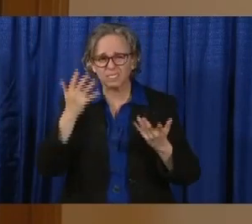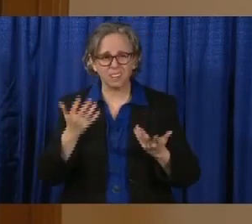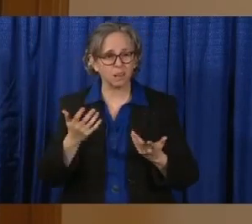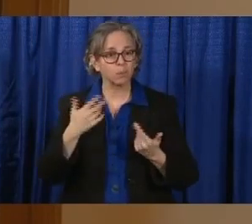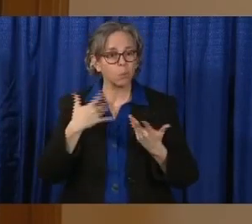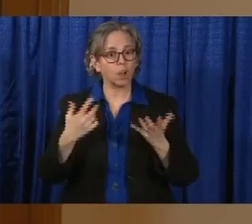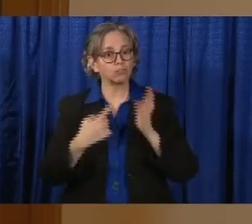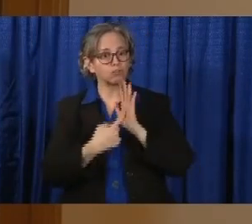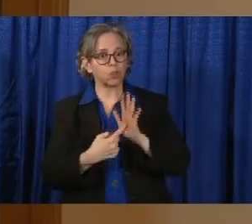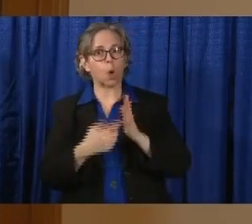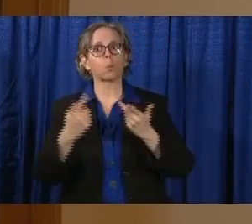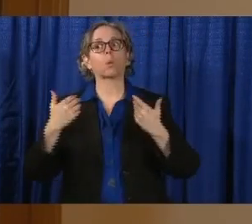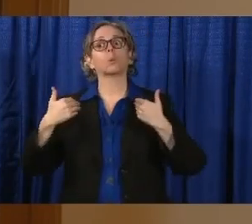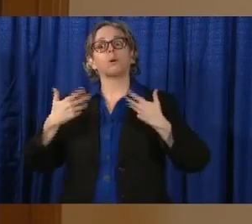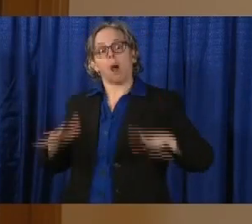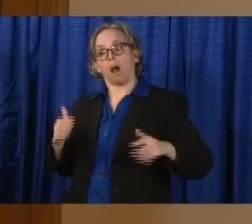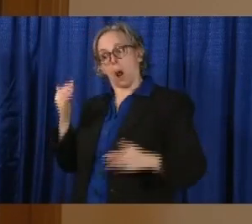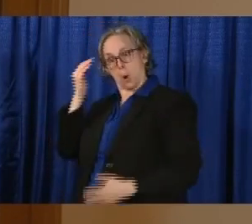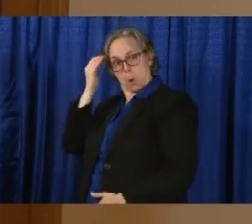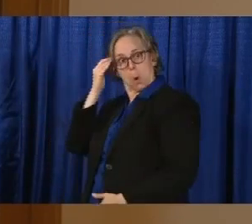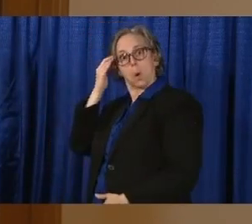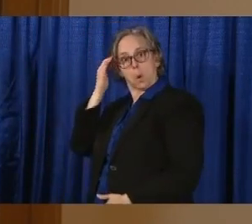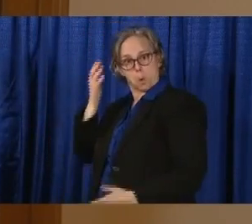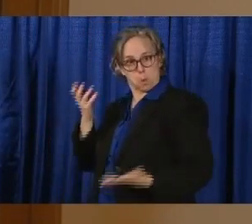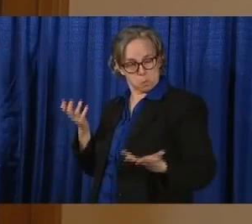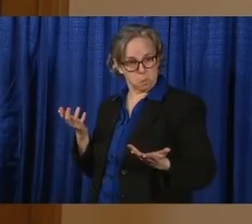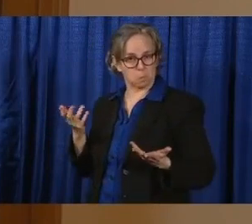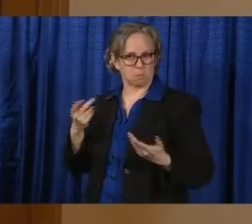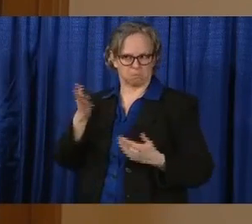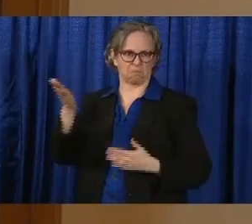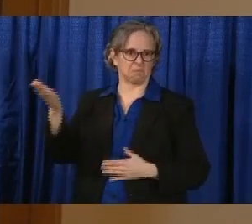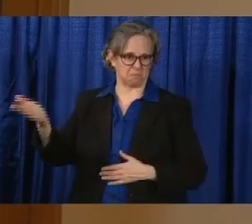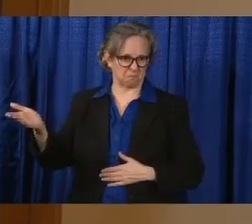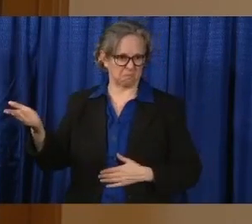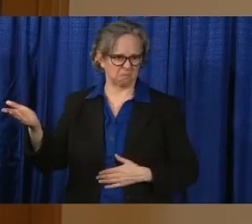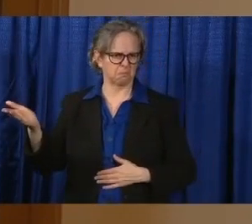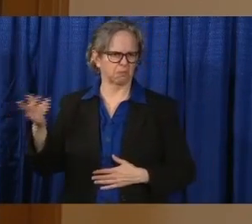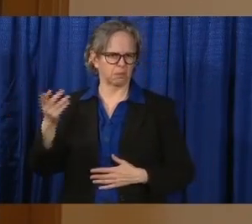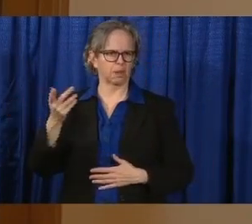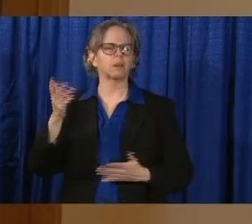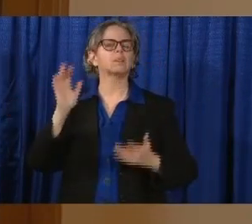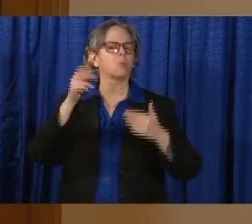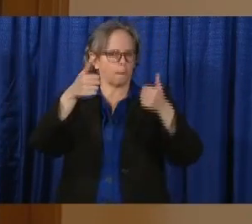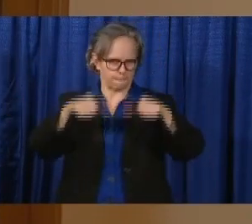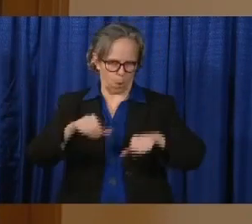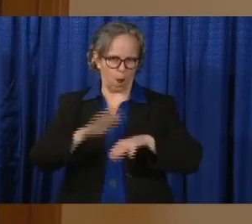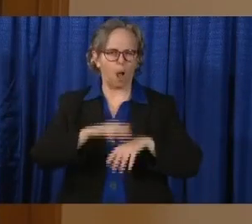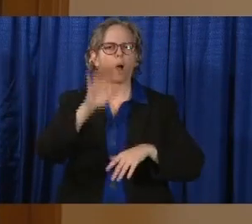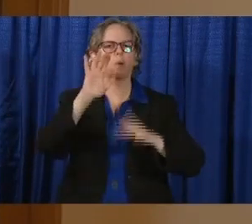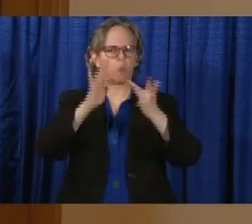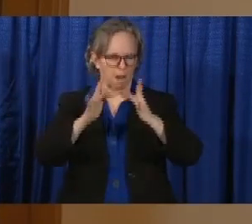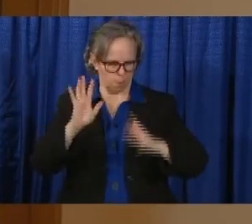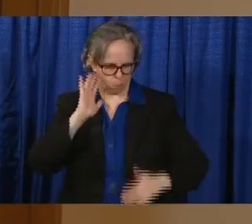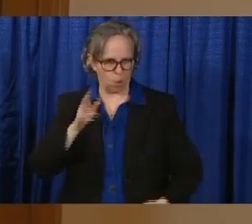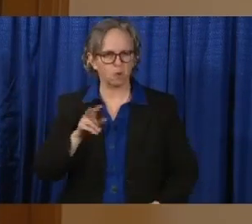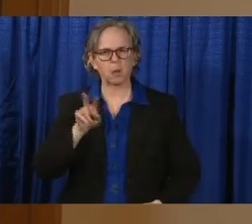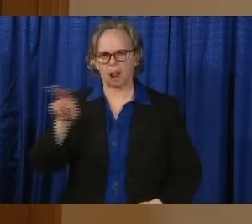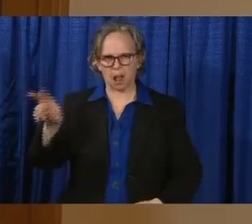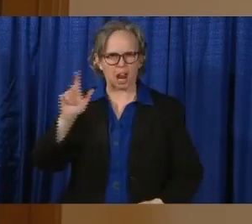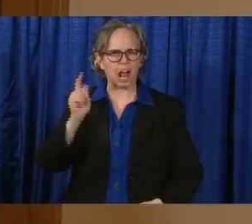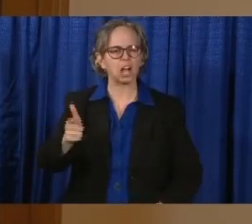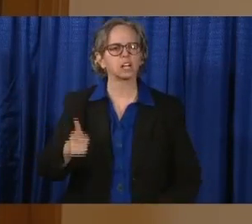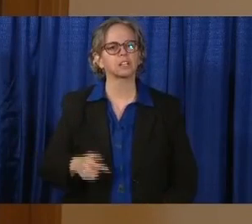what we know, and we'll have this on our website. Deaths by